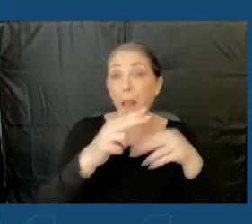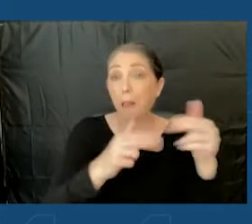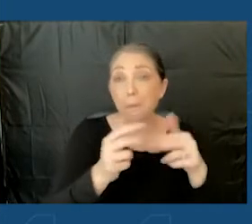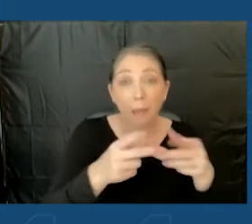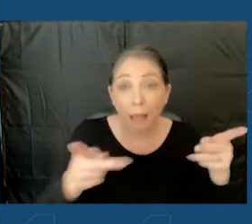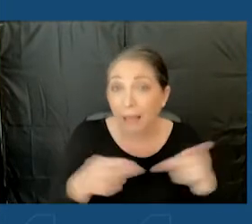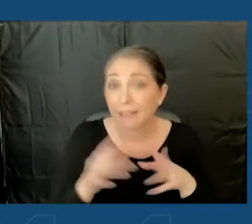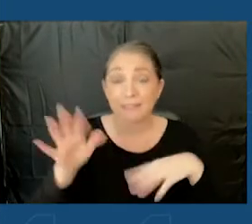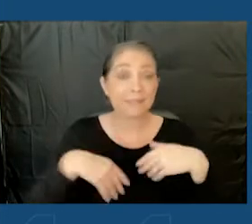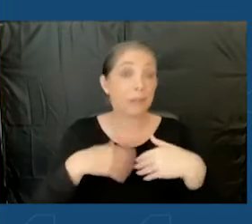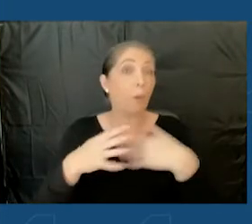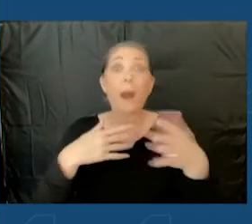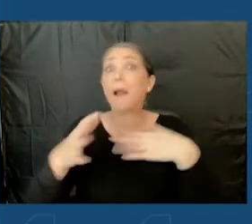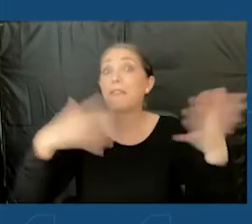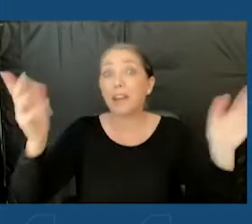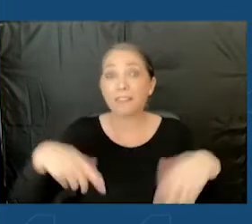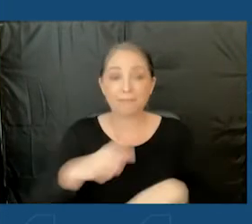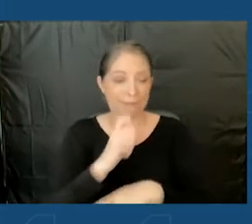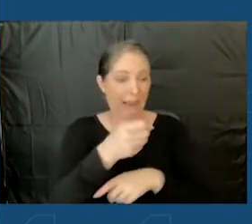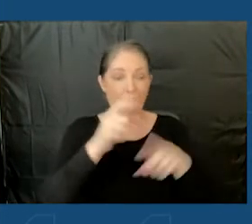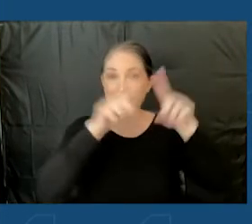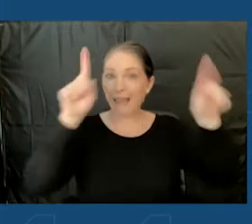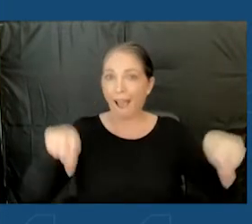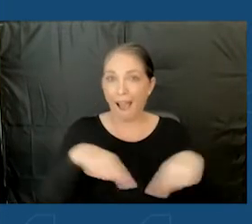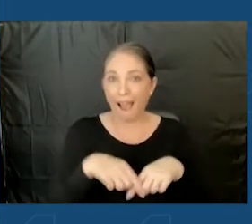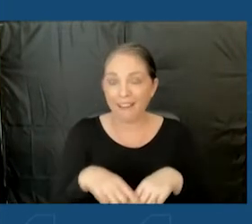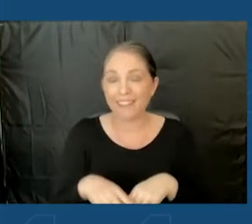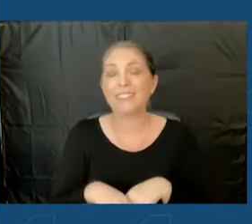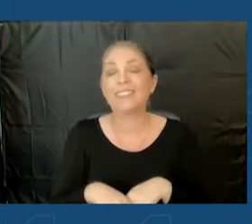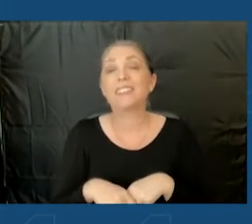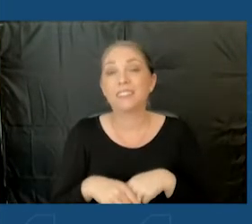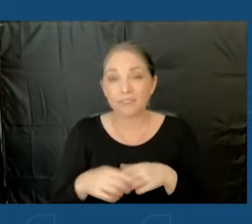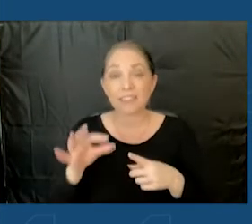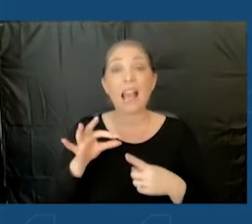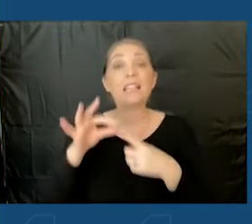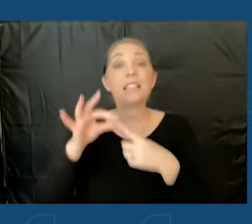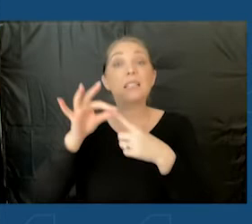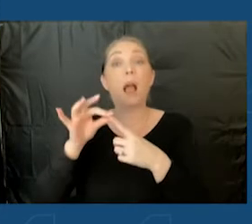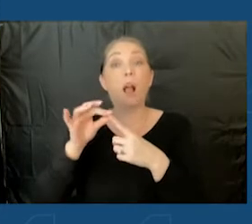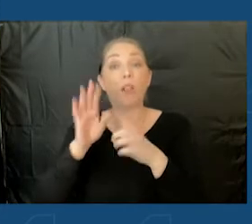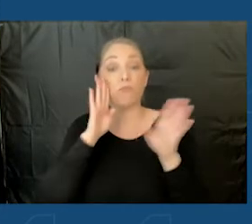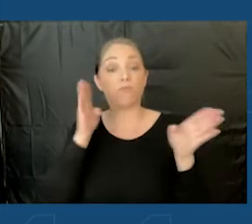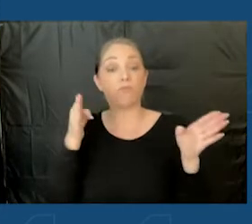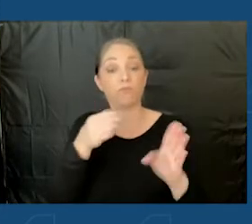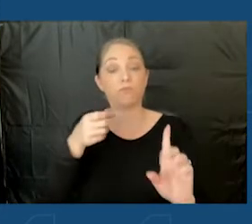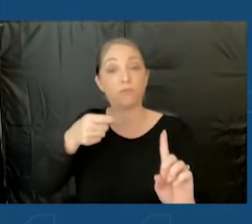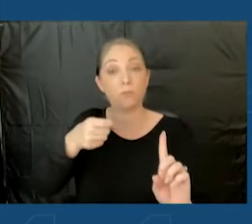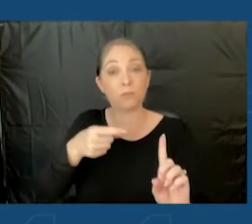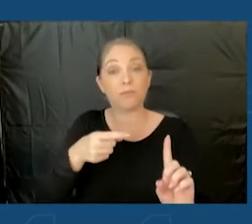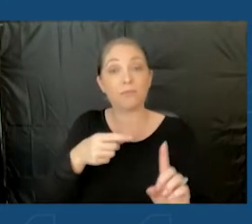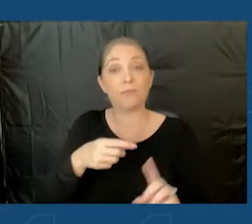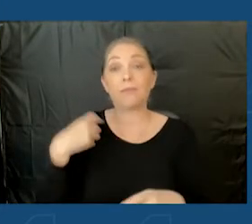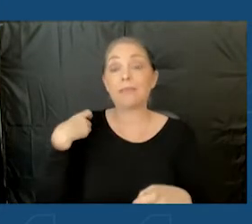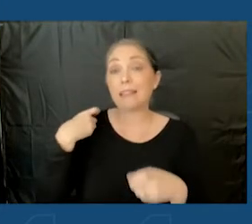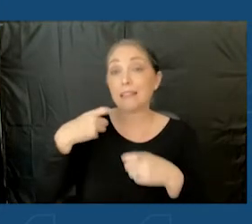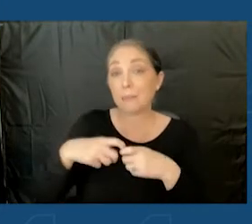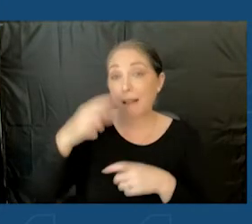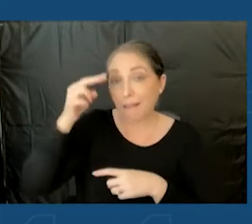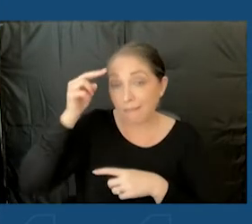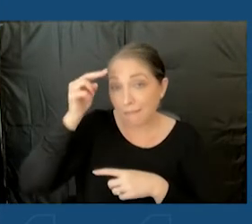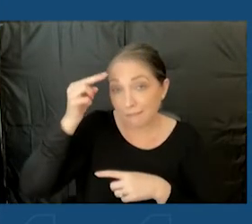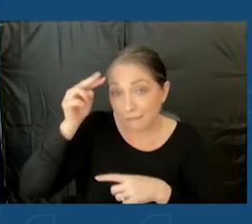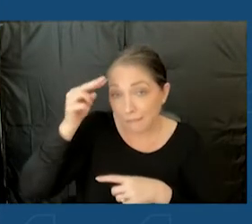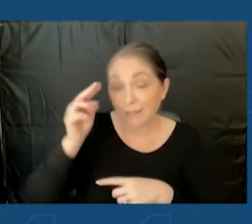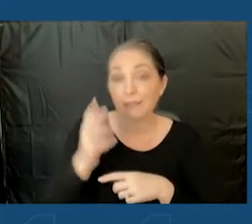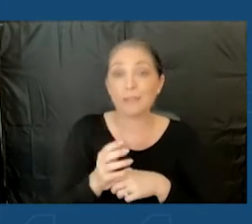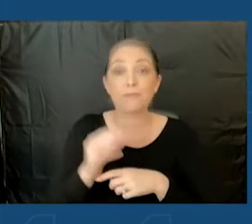hang out, take a sign, we'll get the information out there, and especially targeting Hispanic and African American communities. Let's just